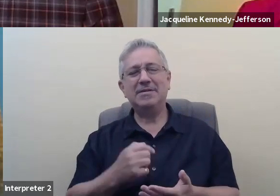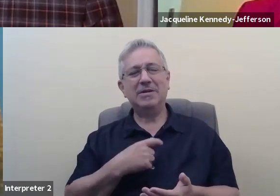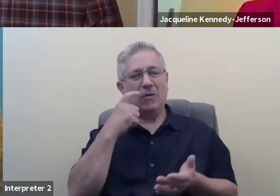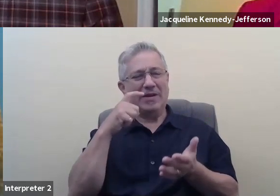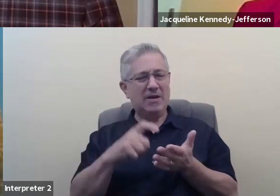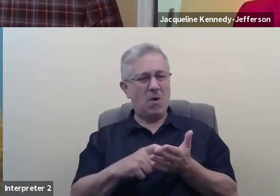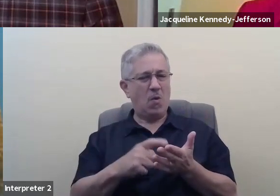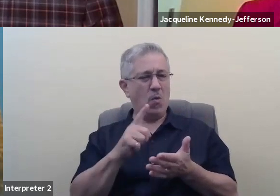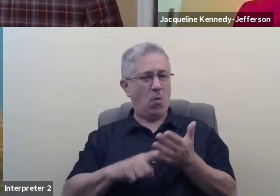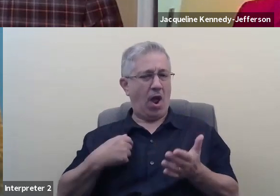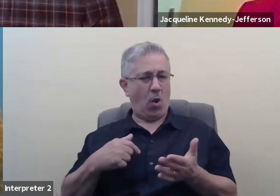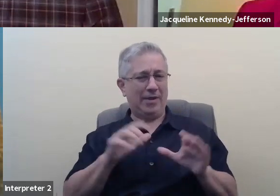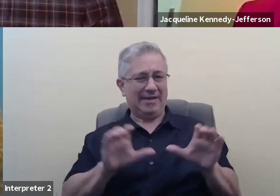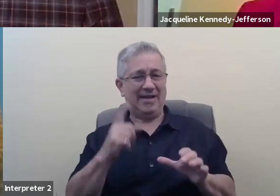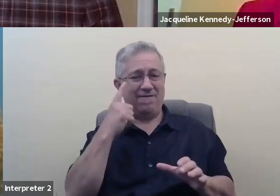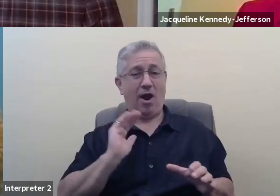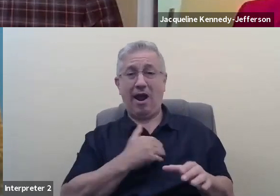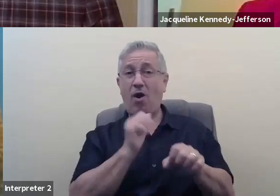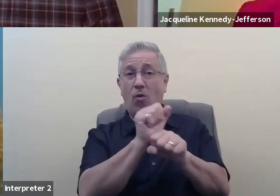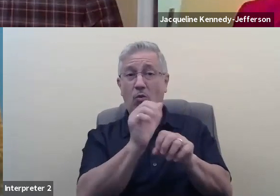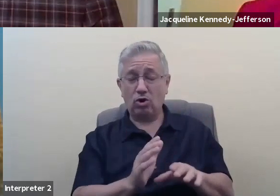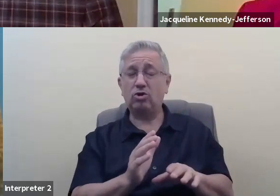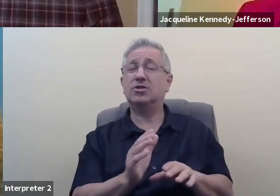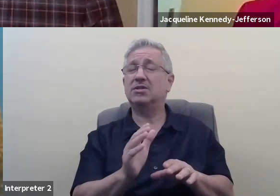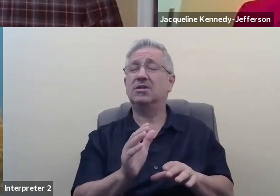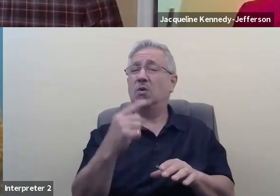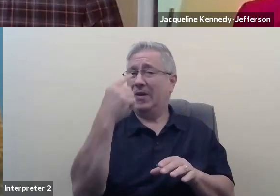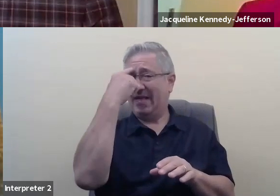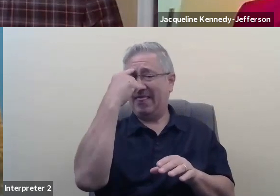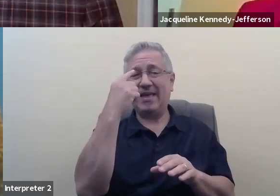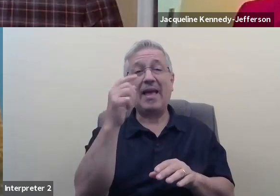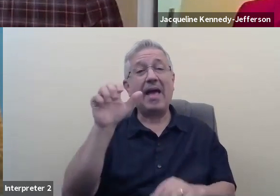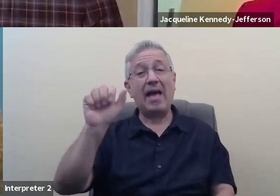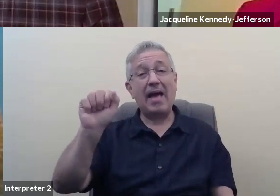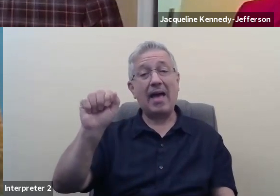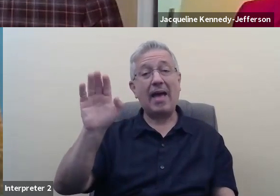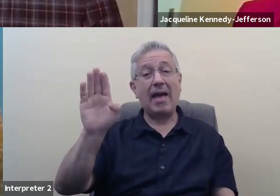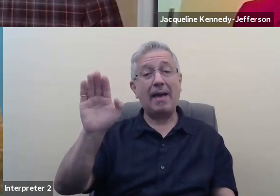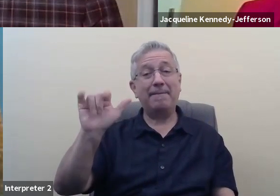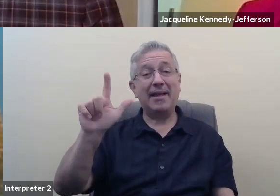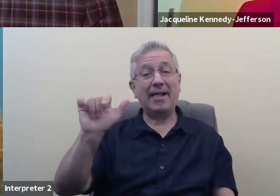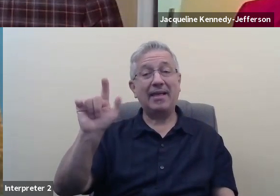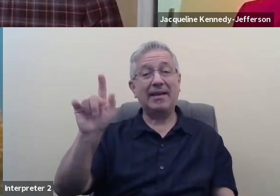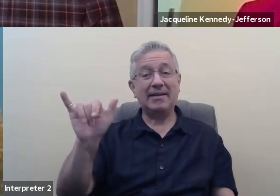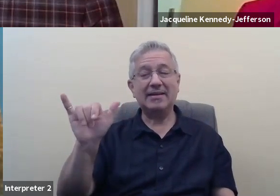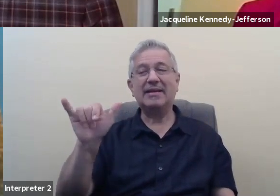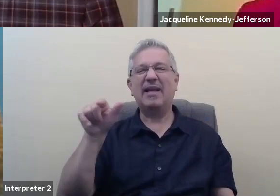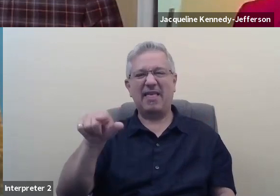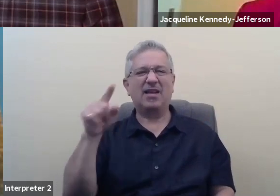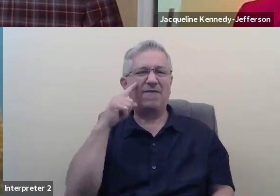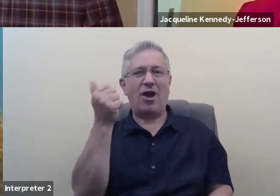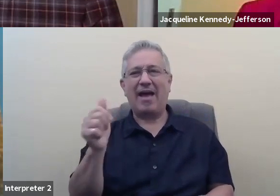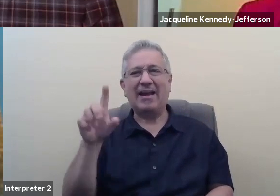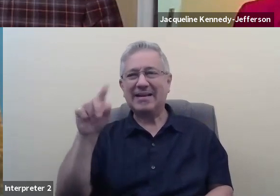did internally for our employees. And so, as I mentioned, Ability is our people with disabilities and caregivers employee inclusion group. And so they got